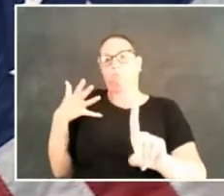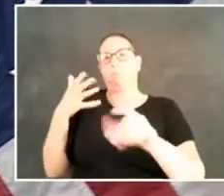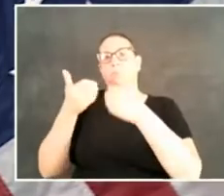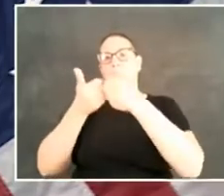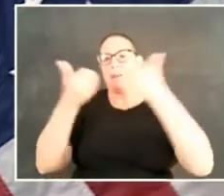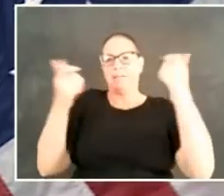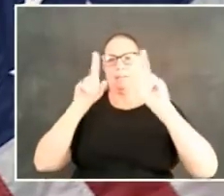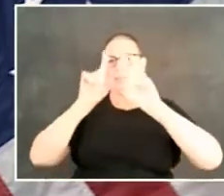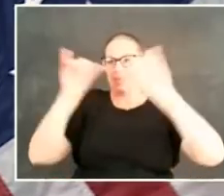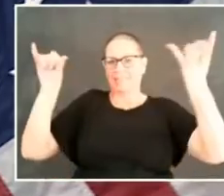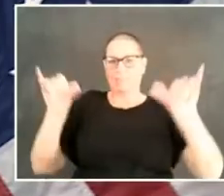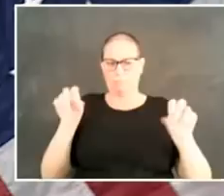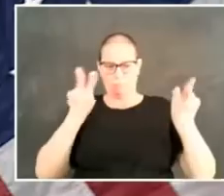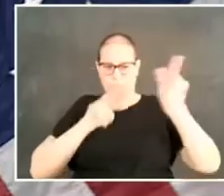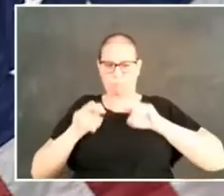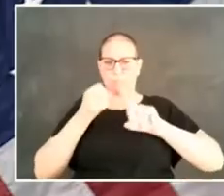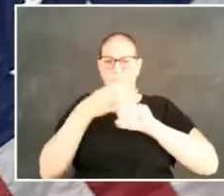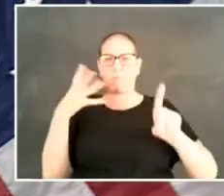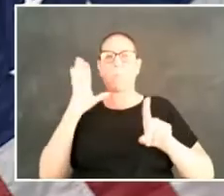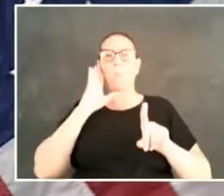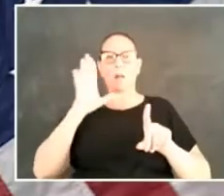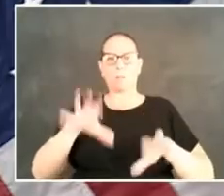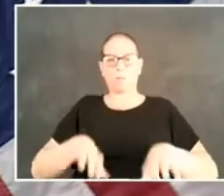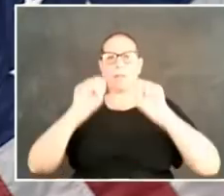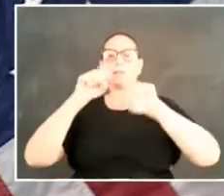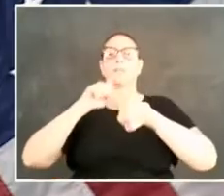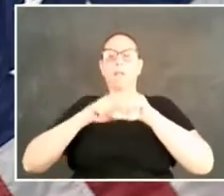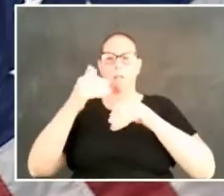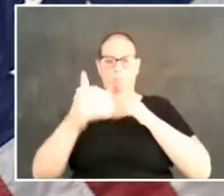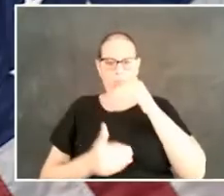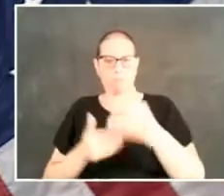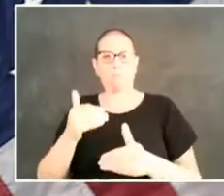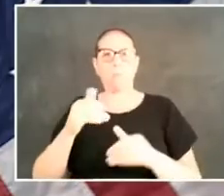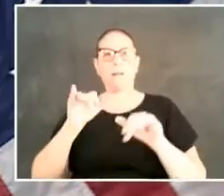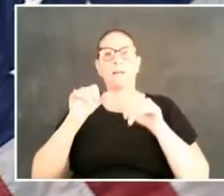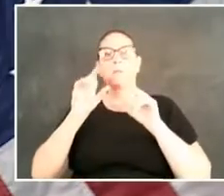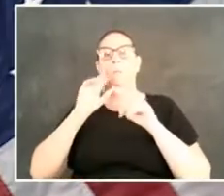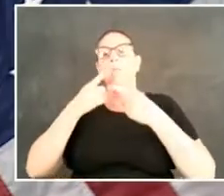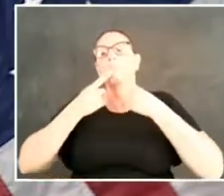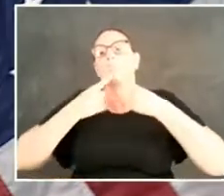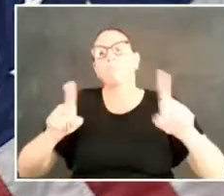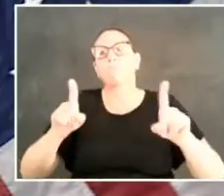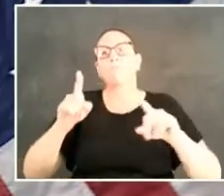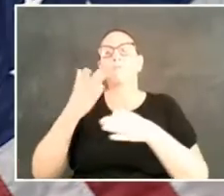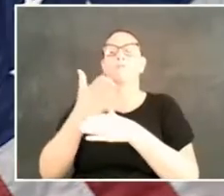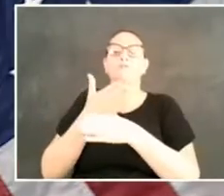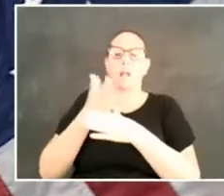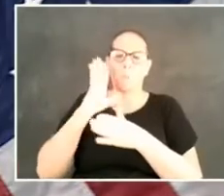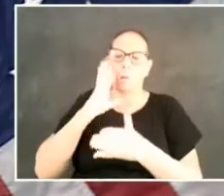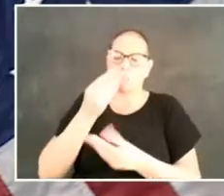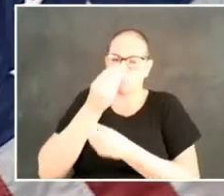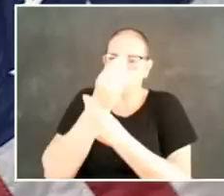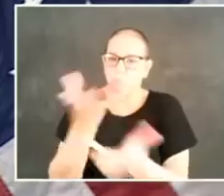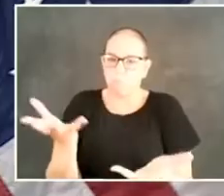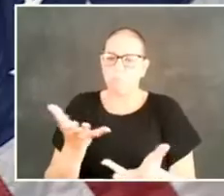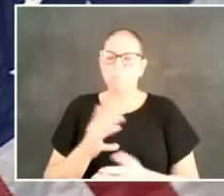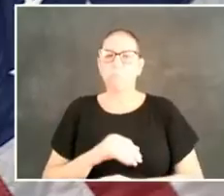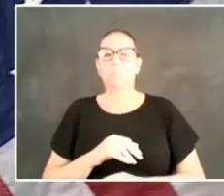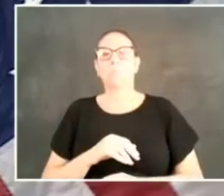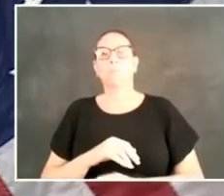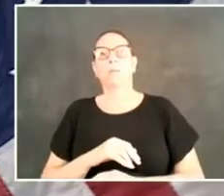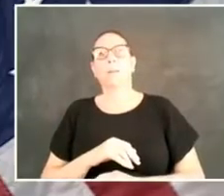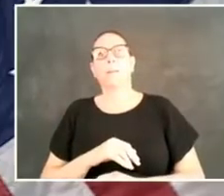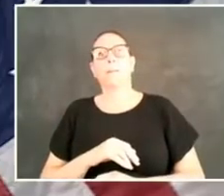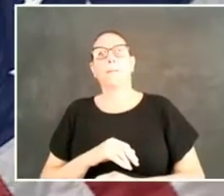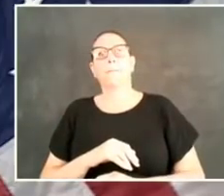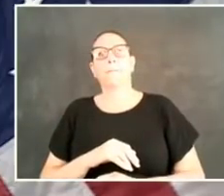information about how many tests are being performed in our different centers, and that tells you a lot about